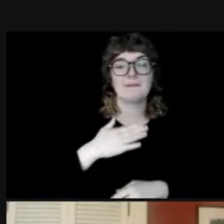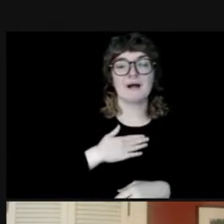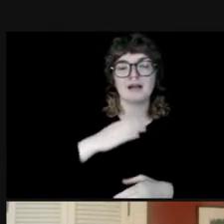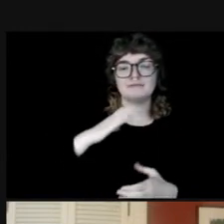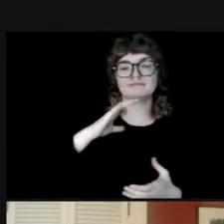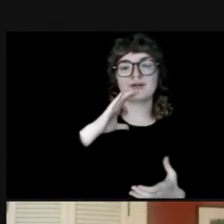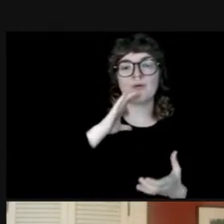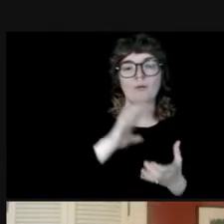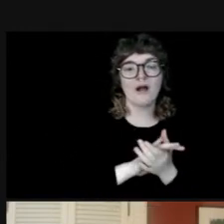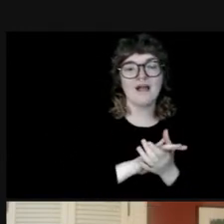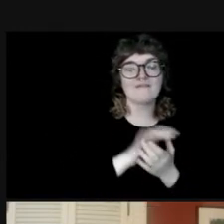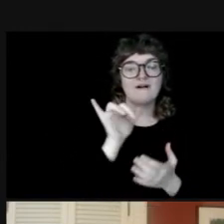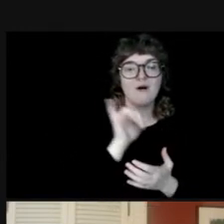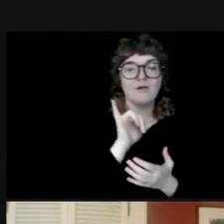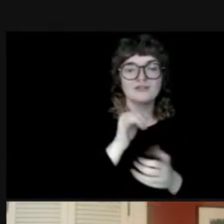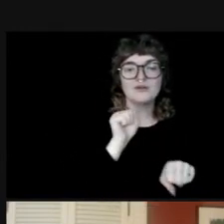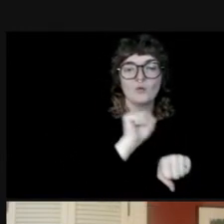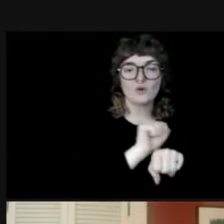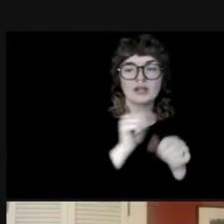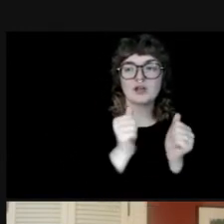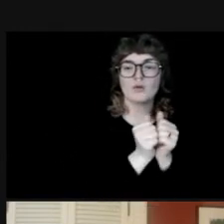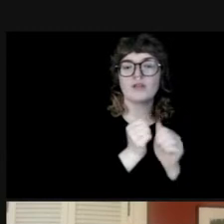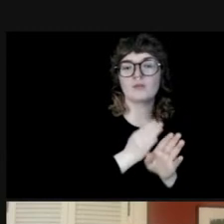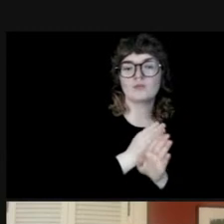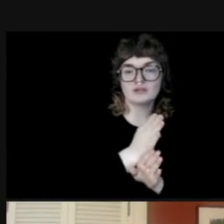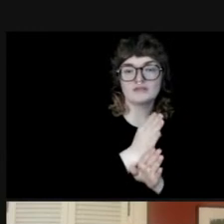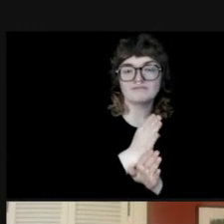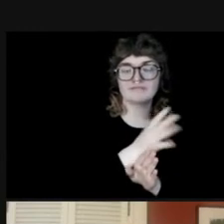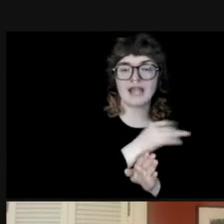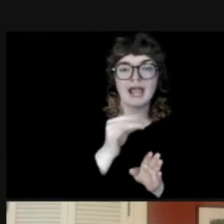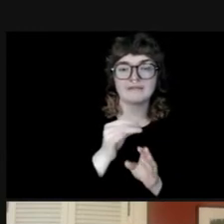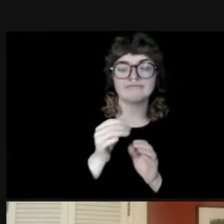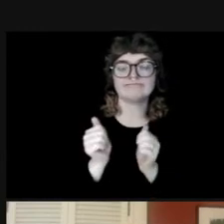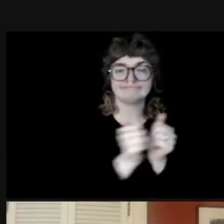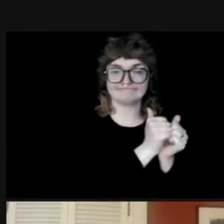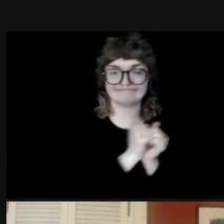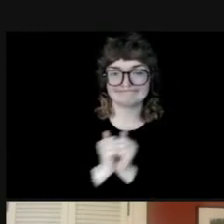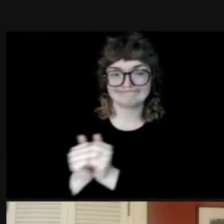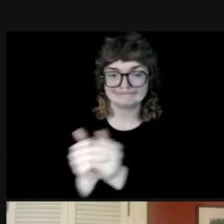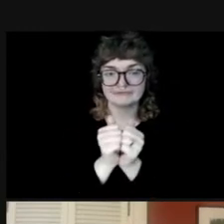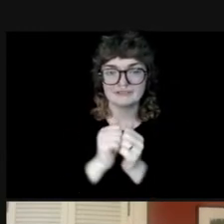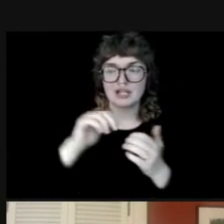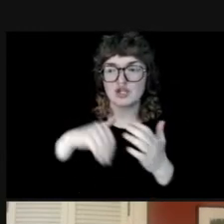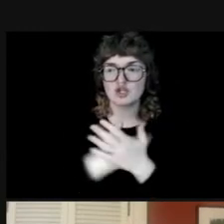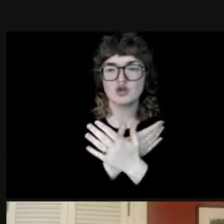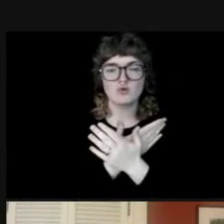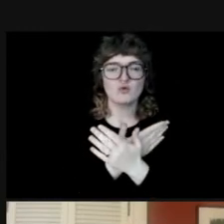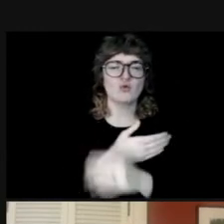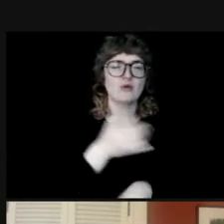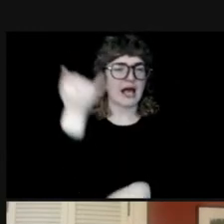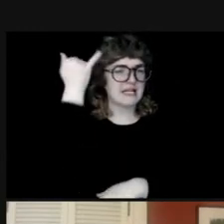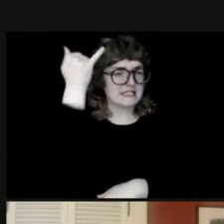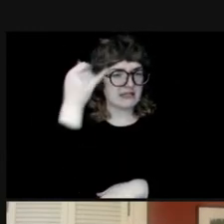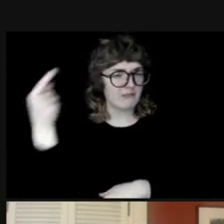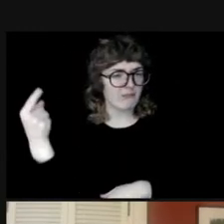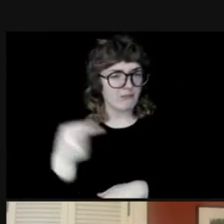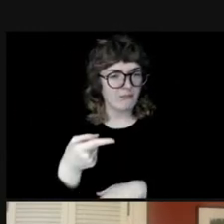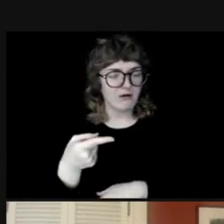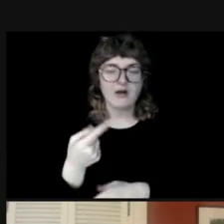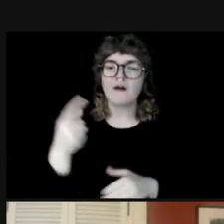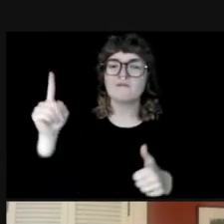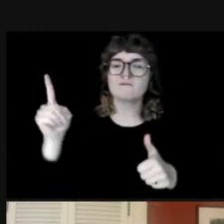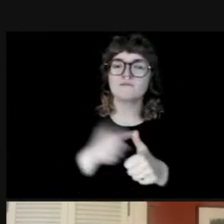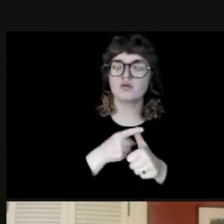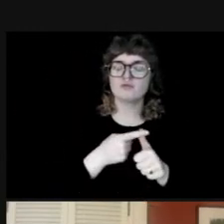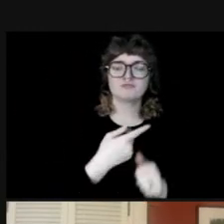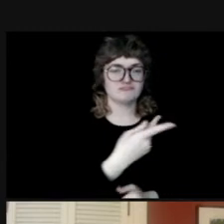own background in the humanities, and our partnership has hatched a new idea. First, we ask ourselves some more